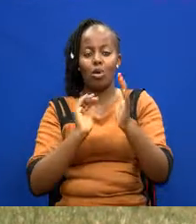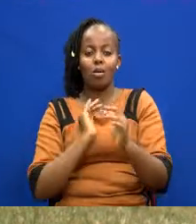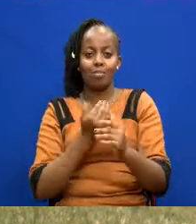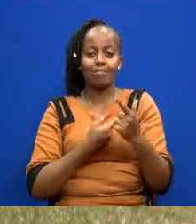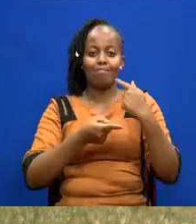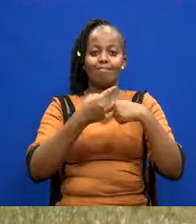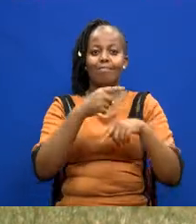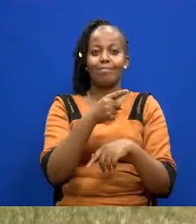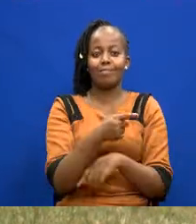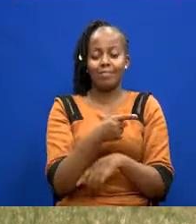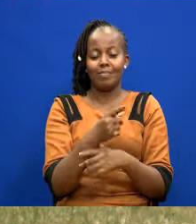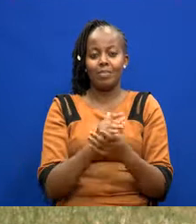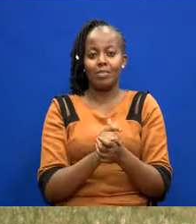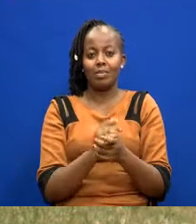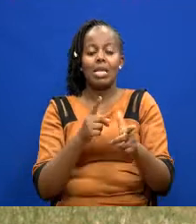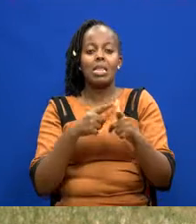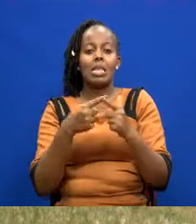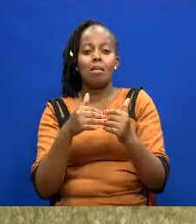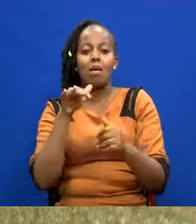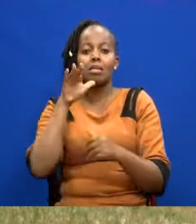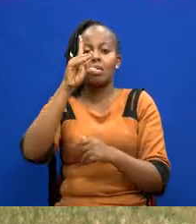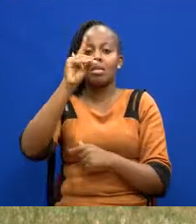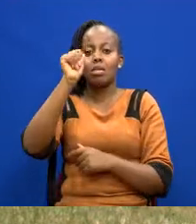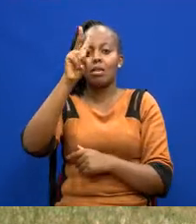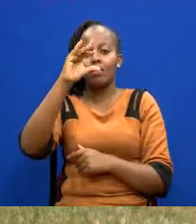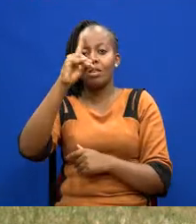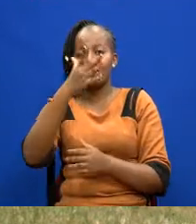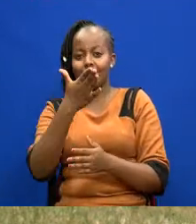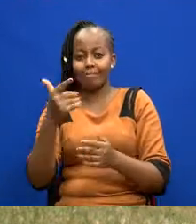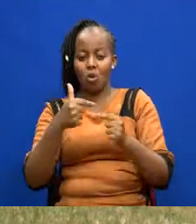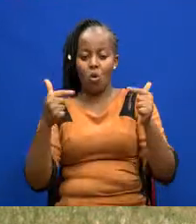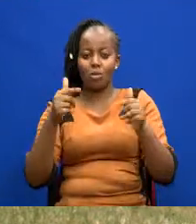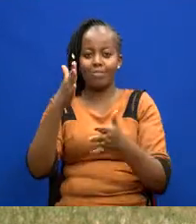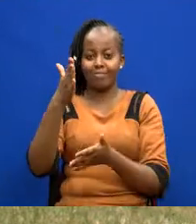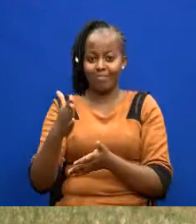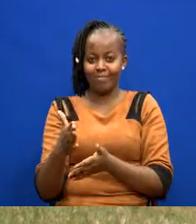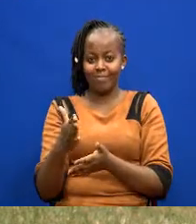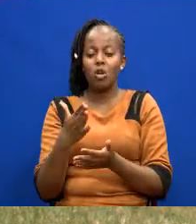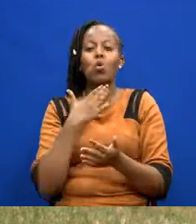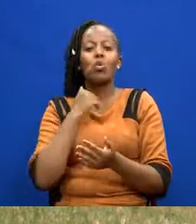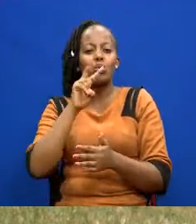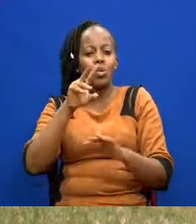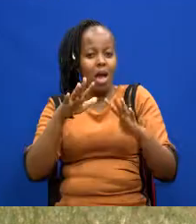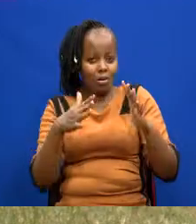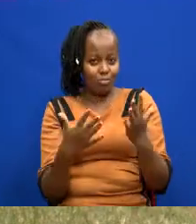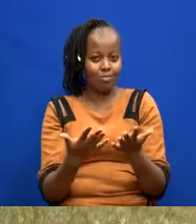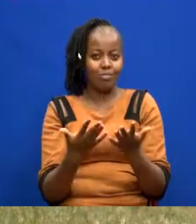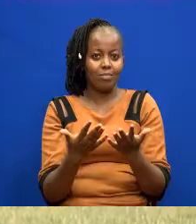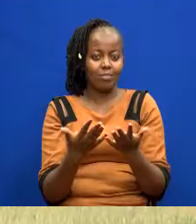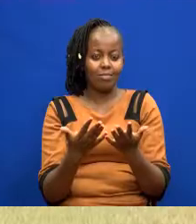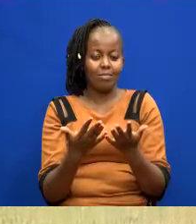Ezekiel will come in on this other side, and I will ask David on the opposite side. We want to see